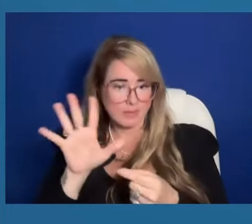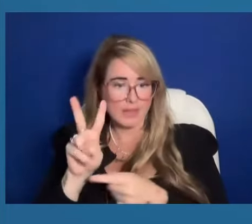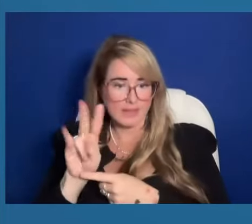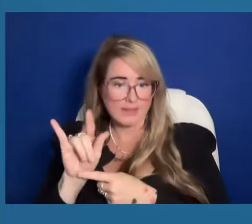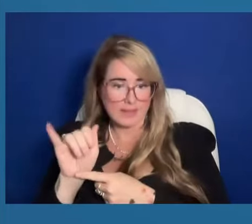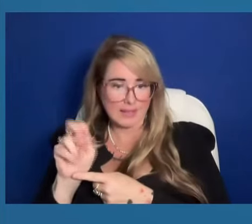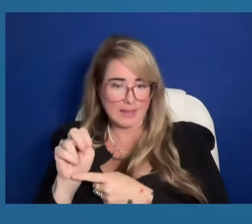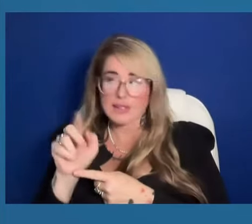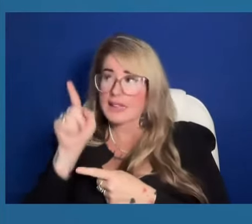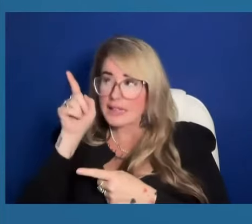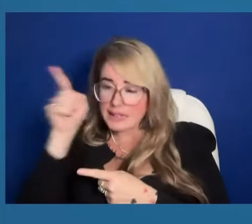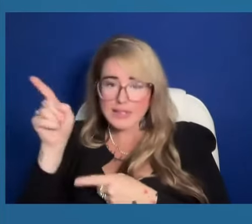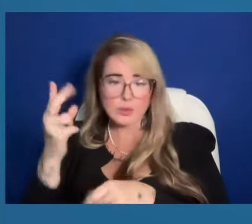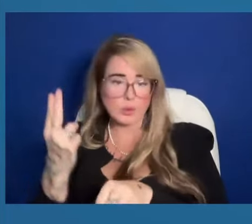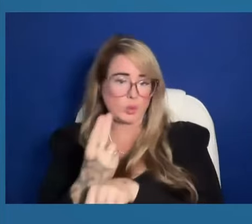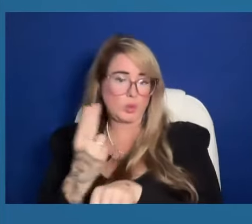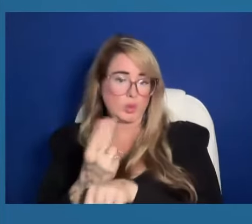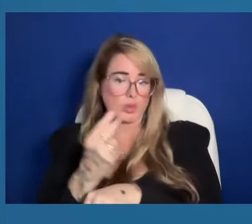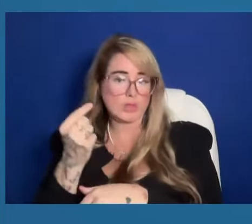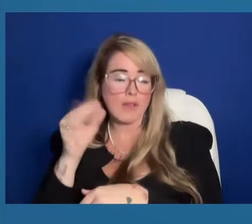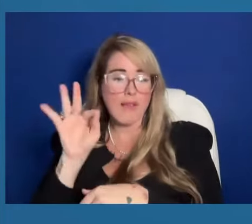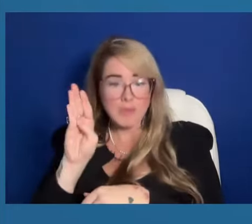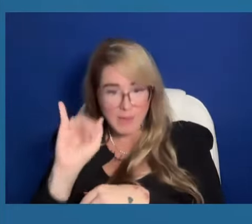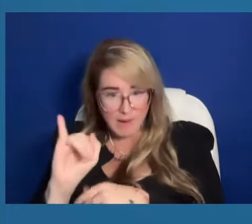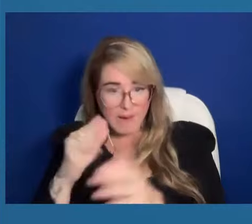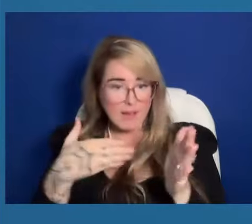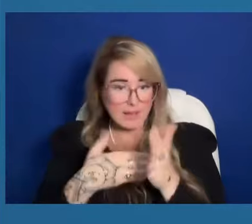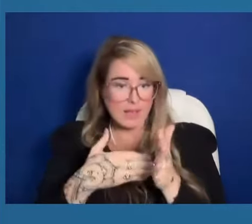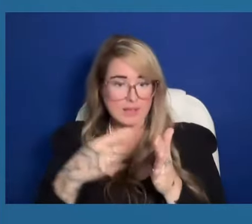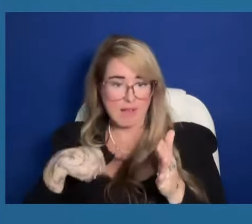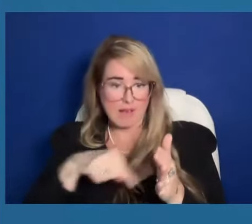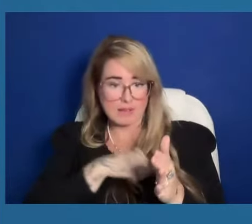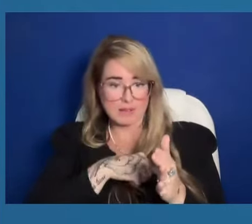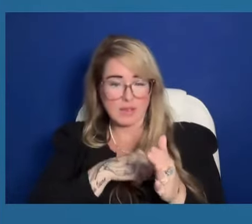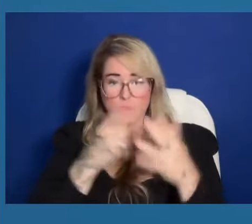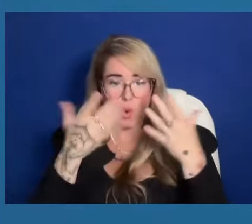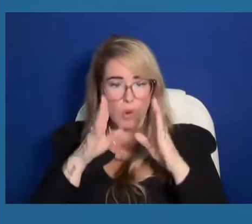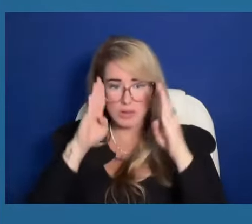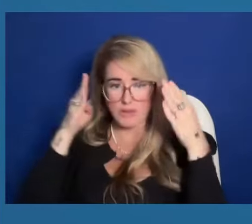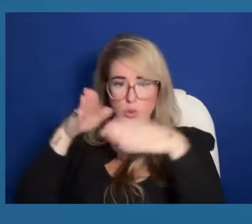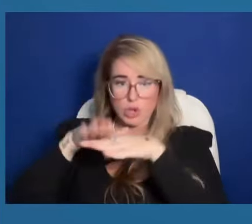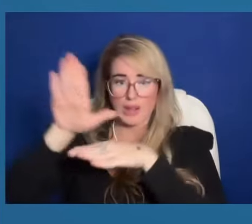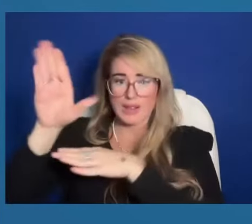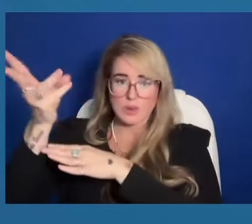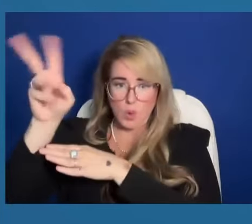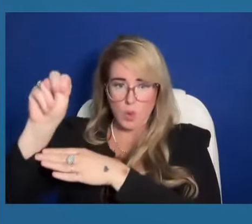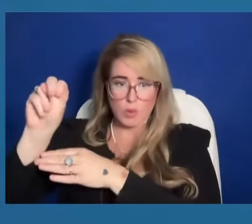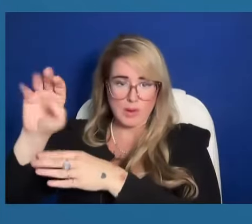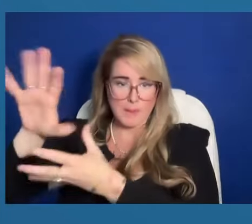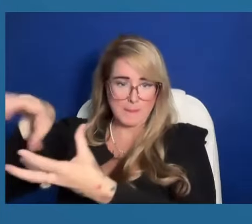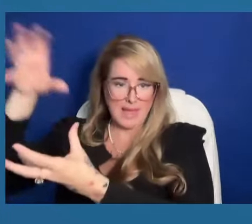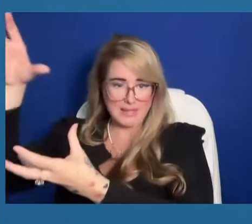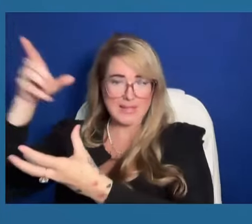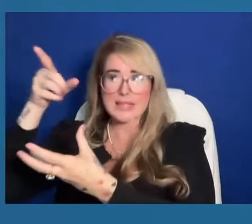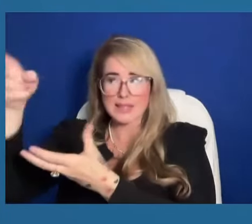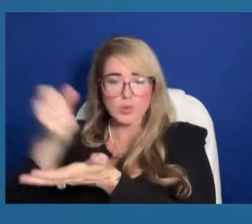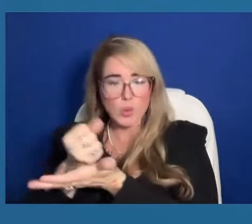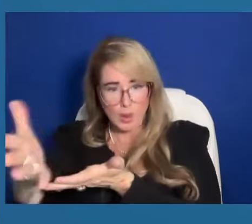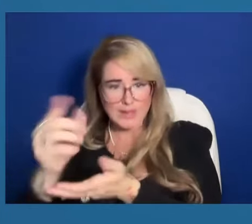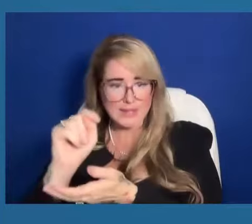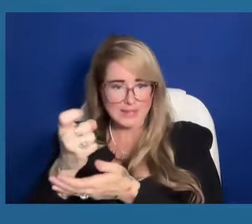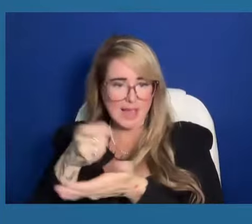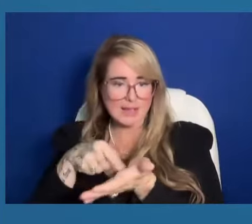He's weaponizing the FBI to turn eyes away from his own mess. He's wasting taxpayer